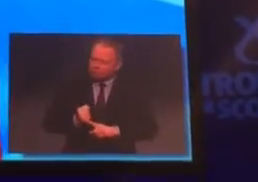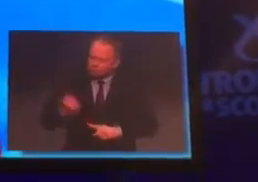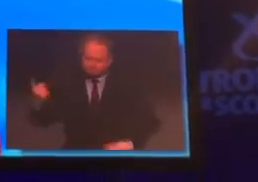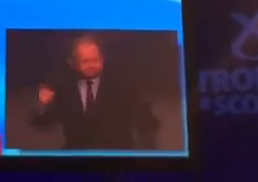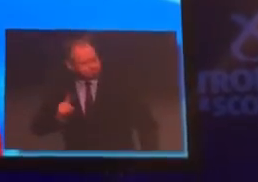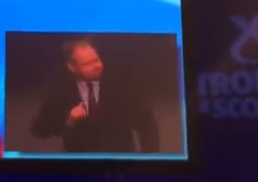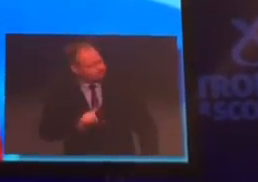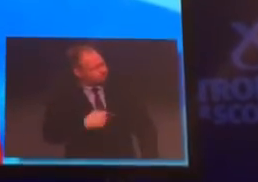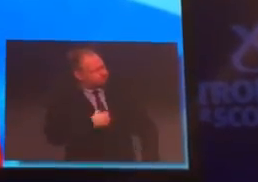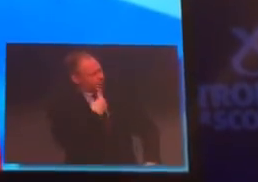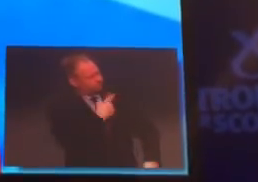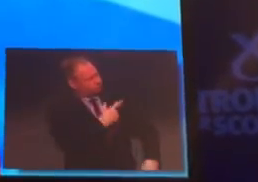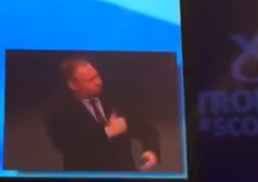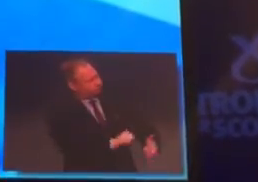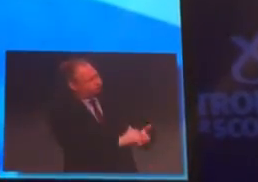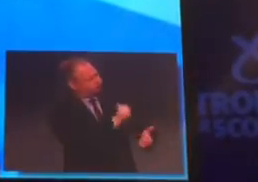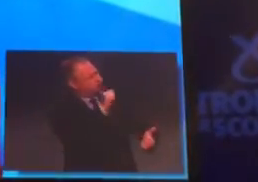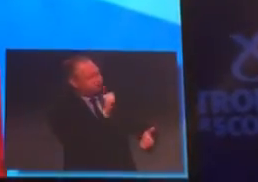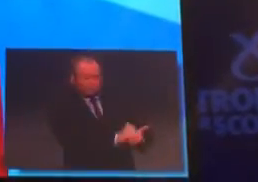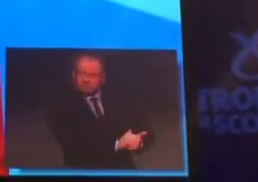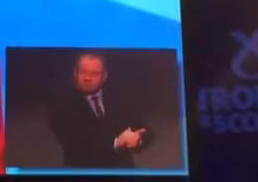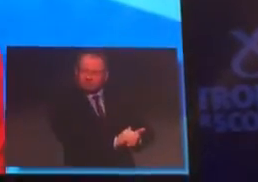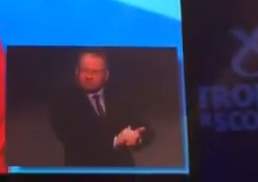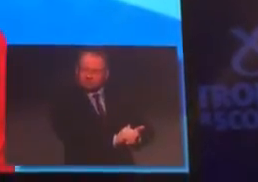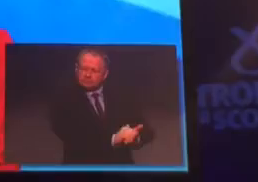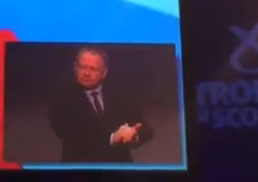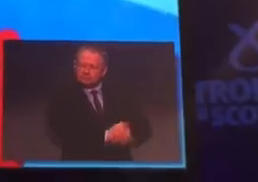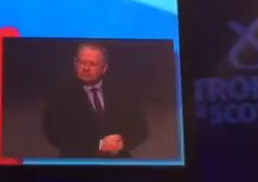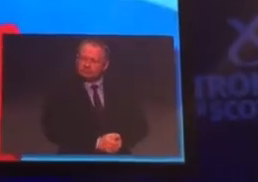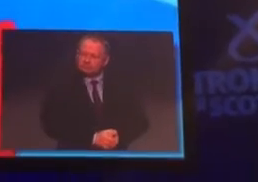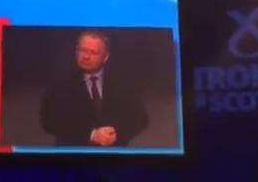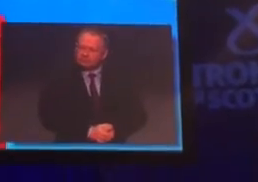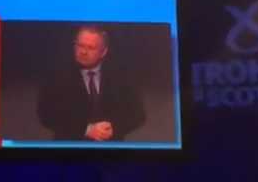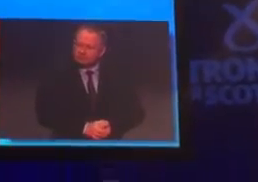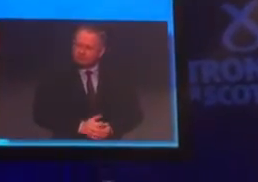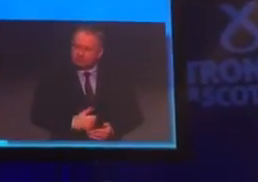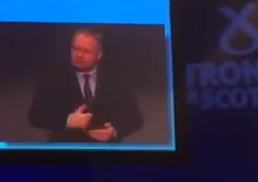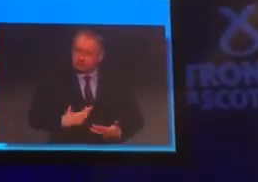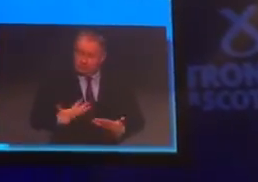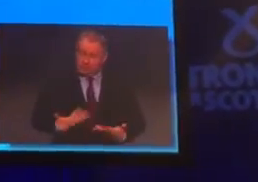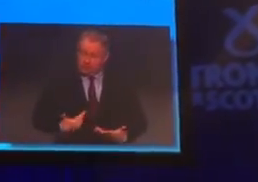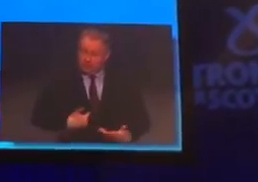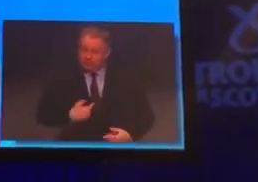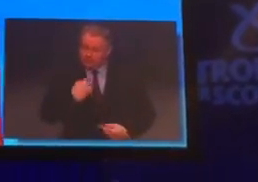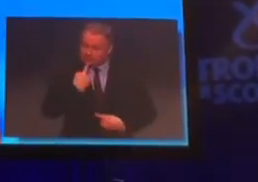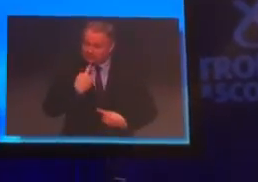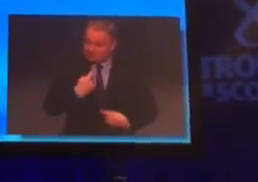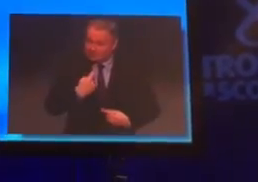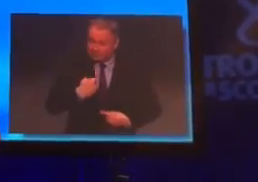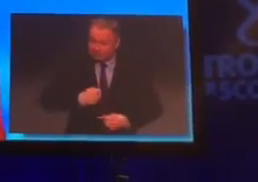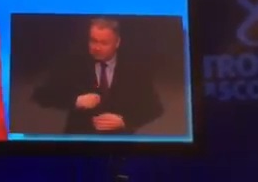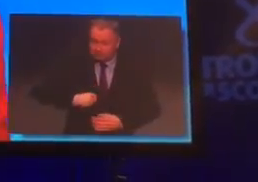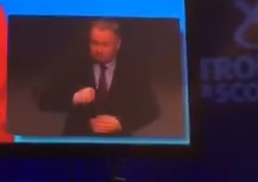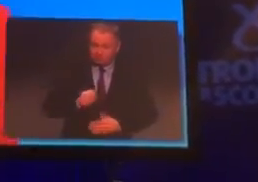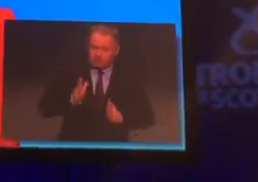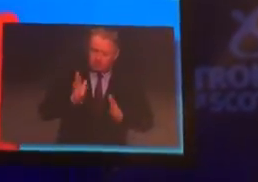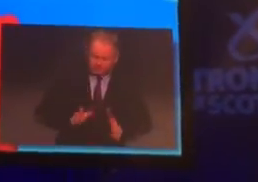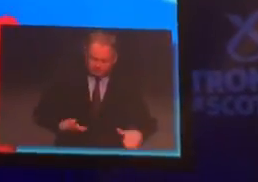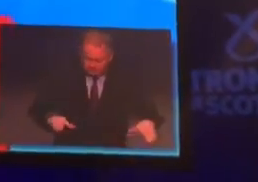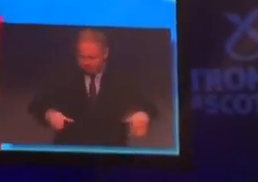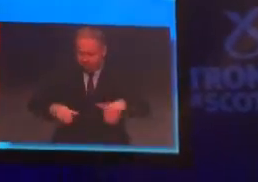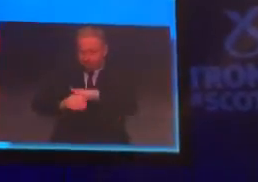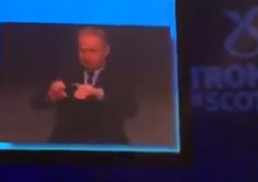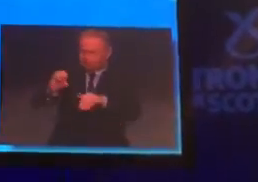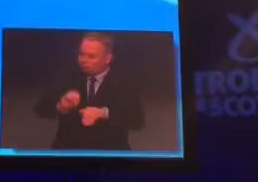believe to be right for our country. That is why I say that Scotland's place in Europe